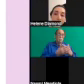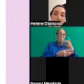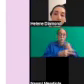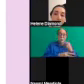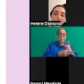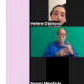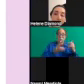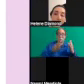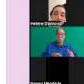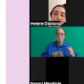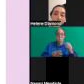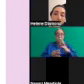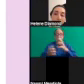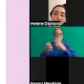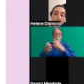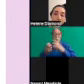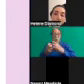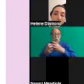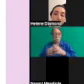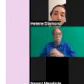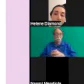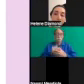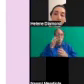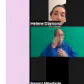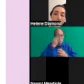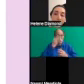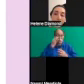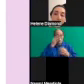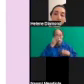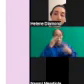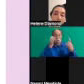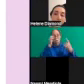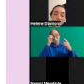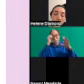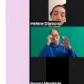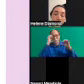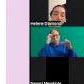actually, I have a colleague at work that is